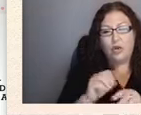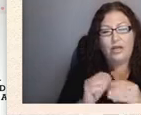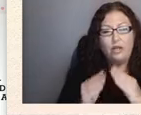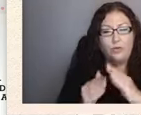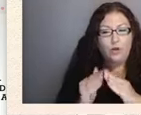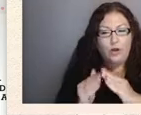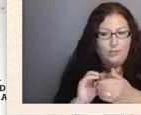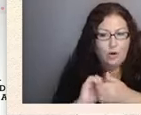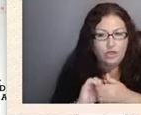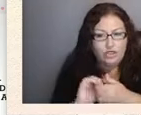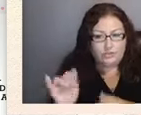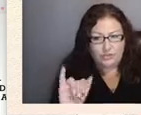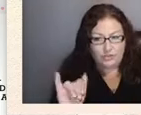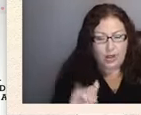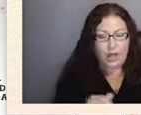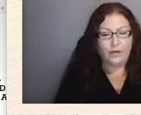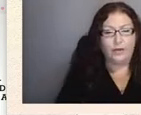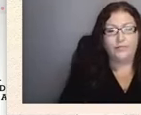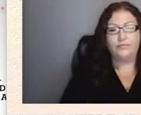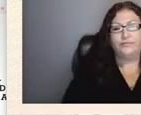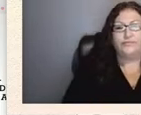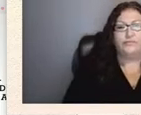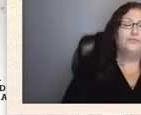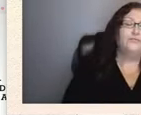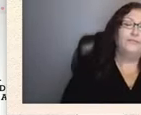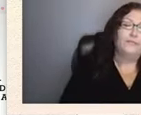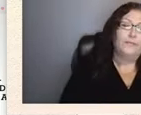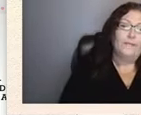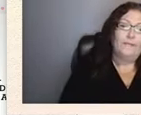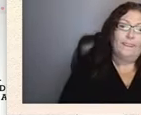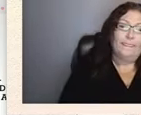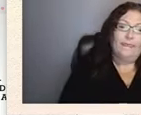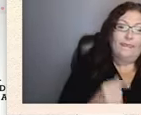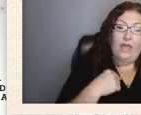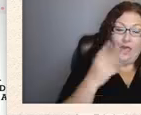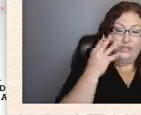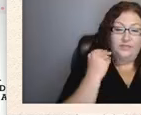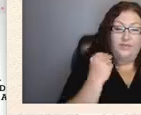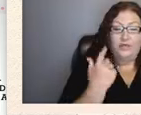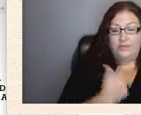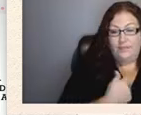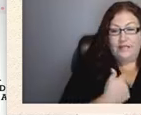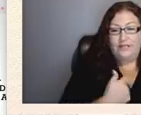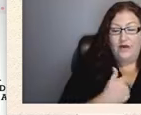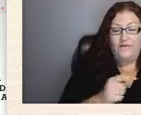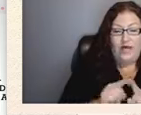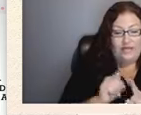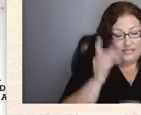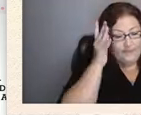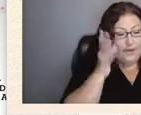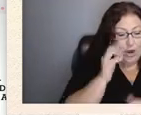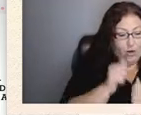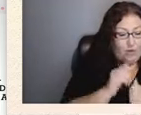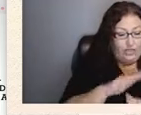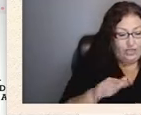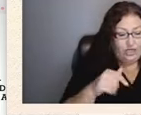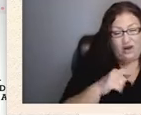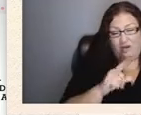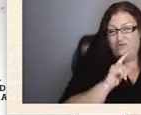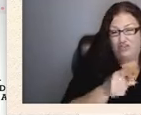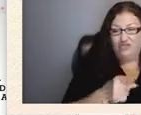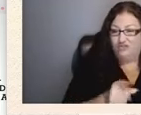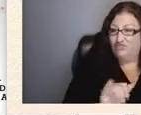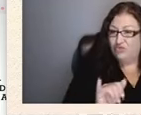well. And, you know, I've experienced it as a parent with a child, I'm sure you have too,